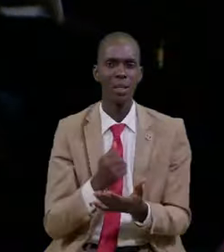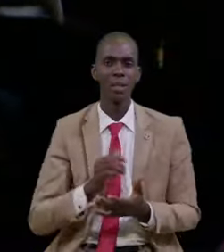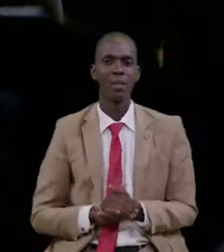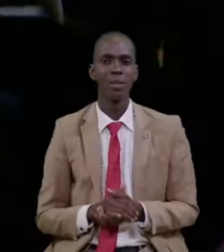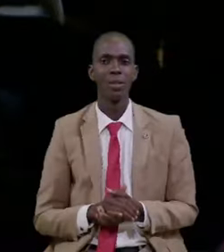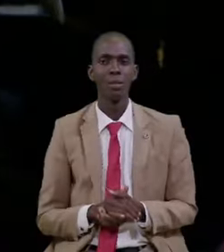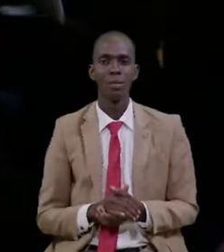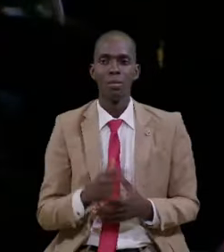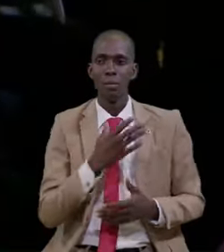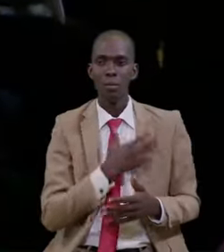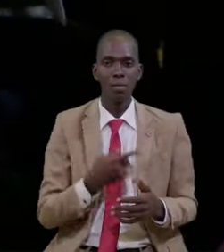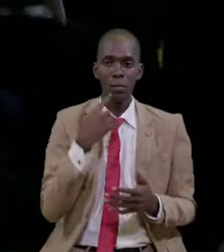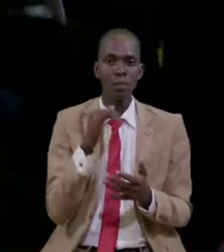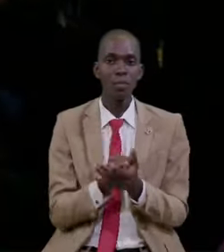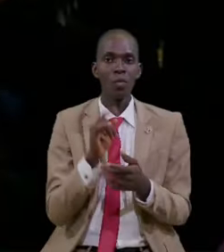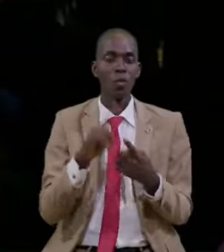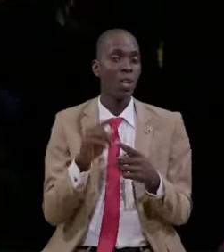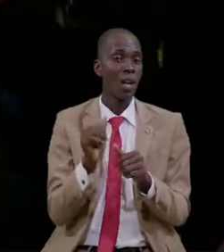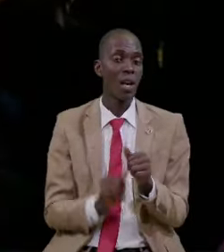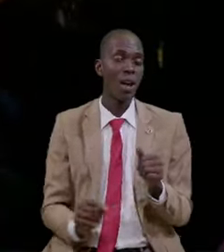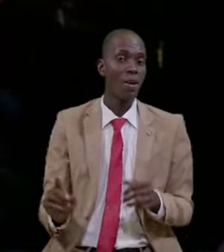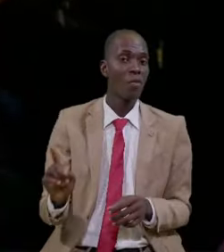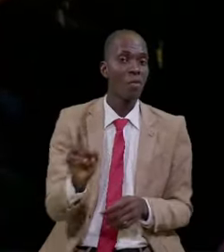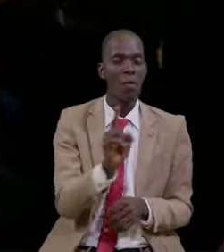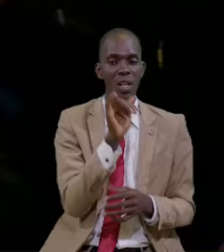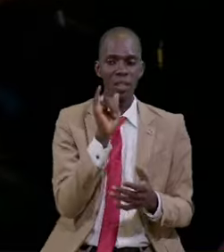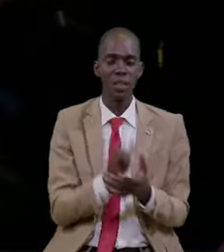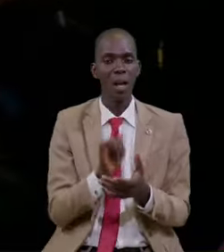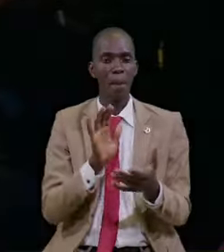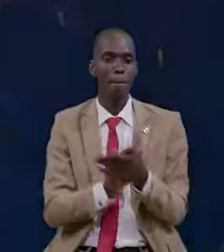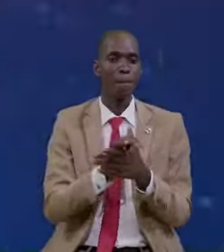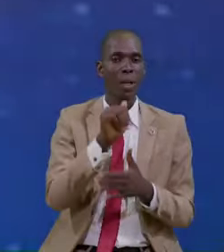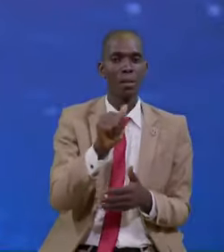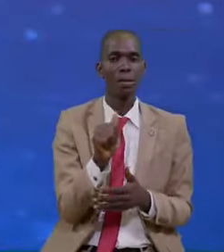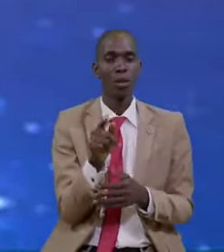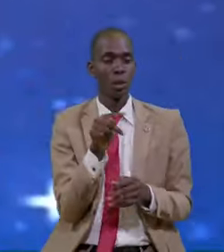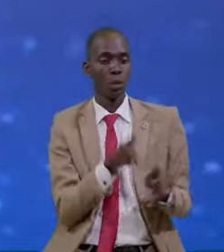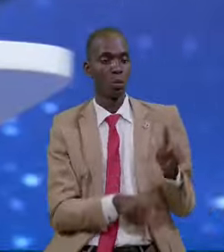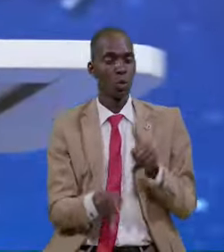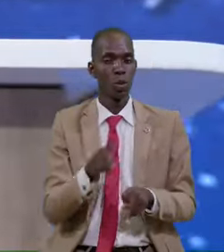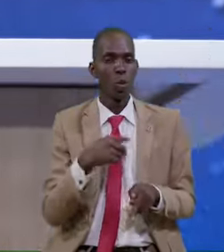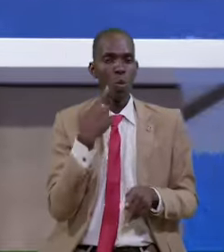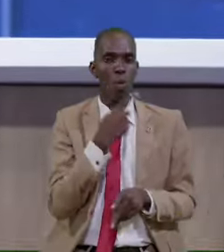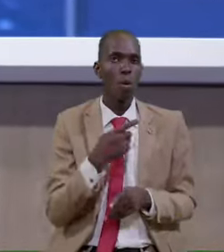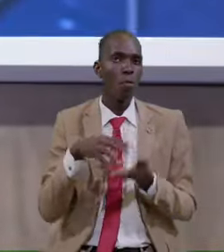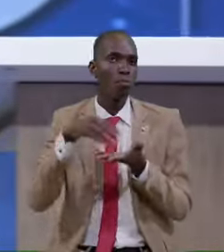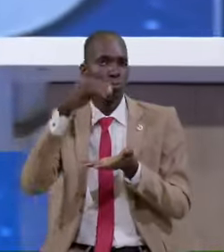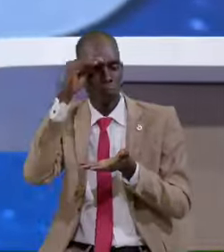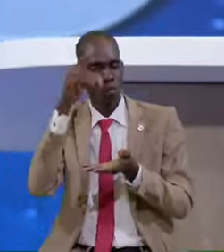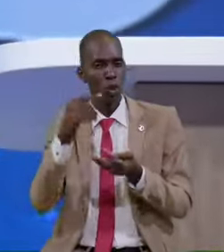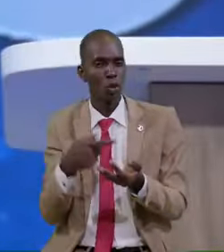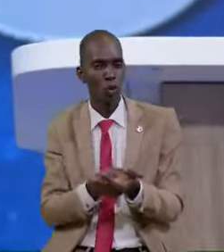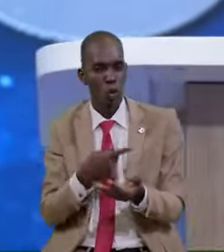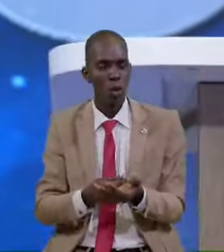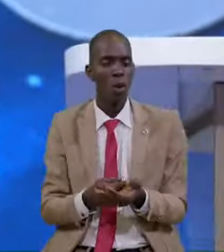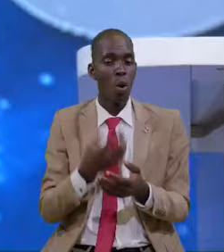says to everyone that believeth, the people who hear the gospel, what Christ